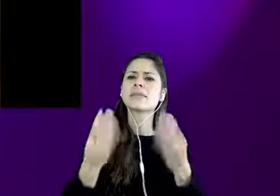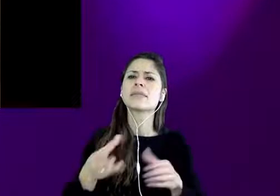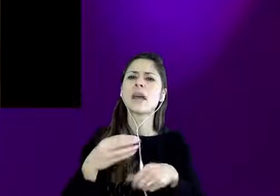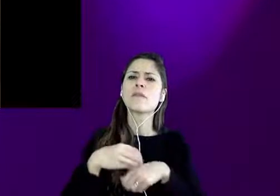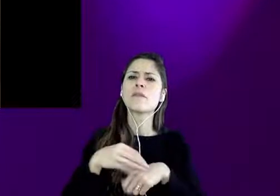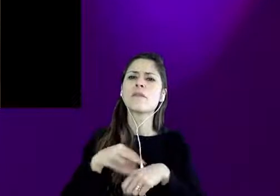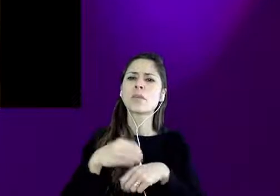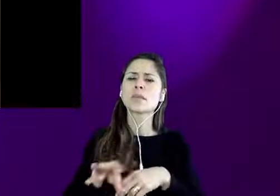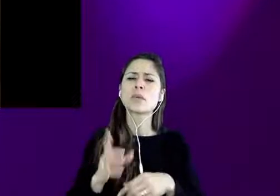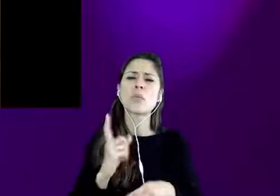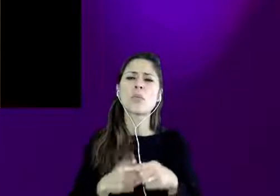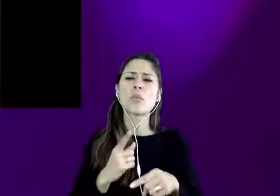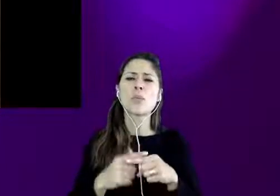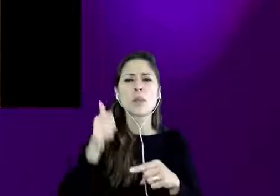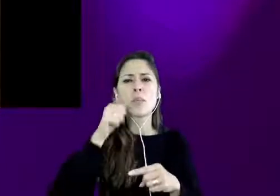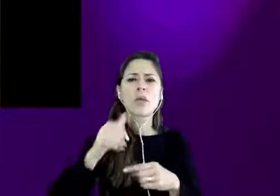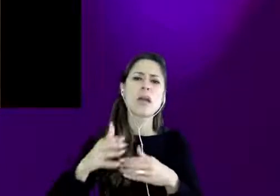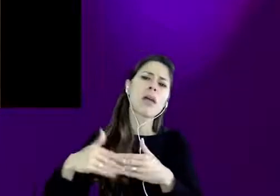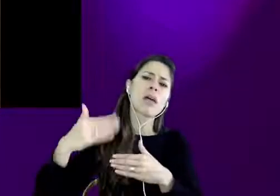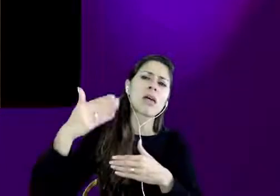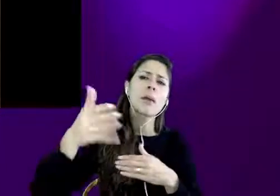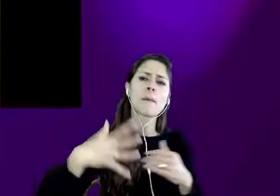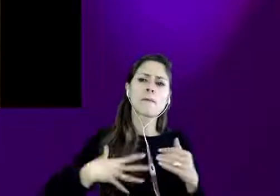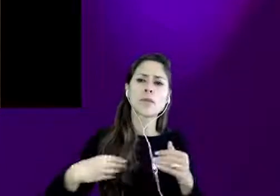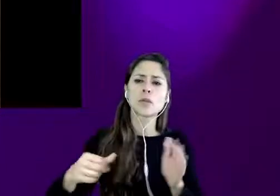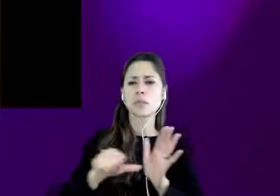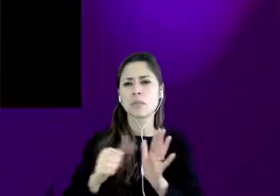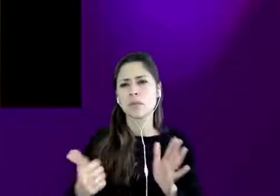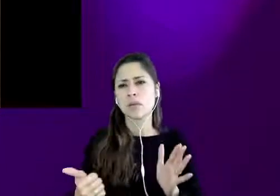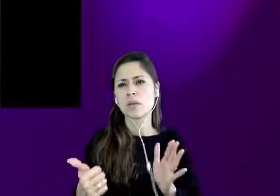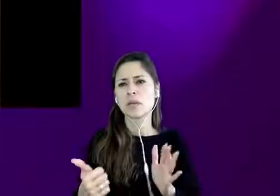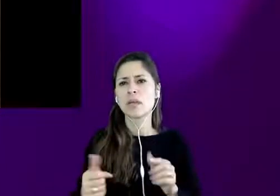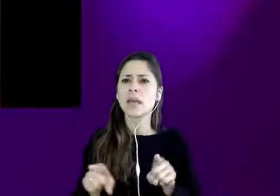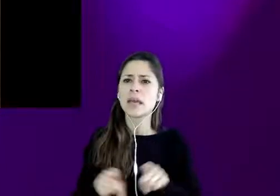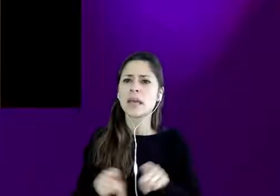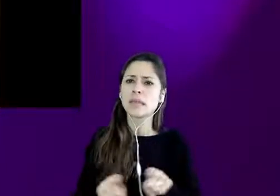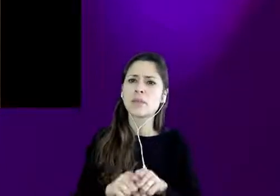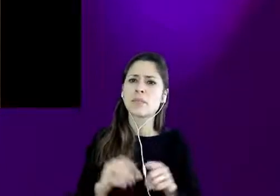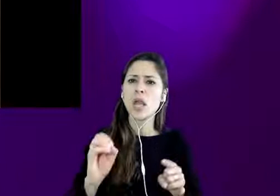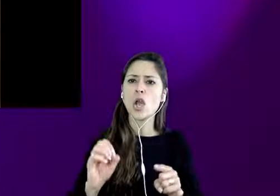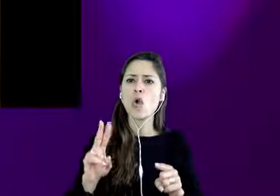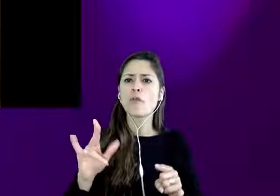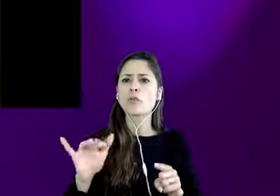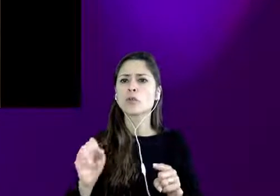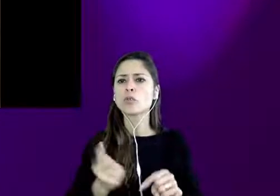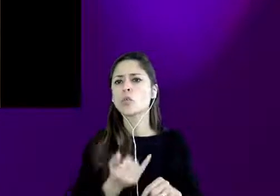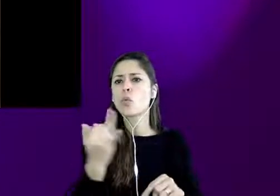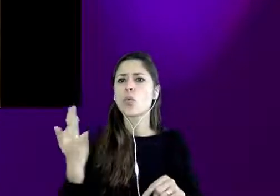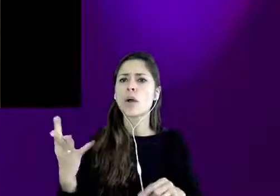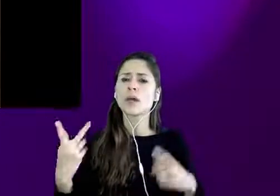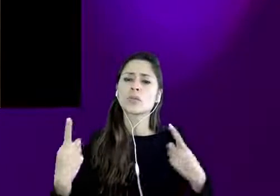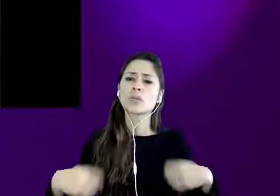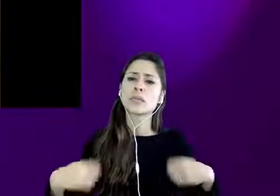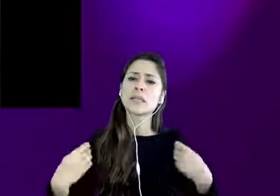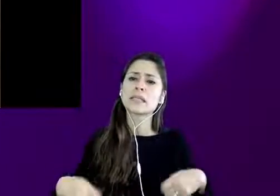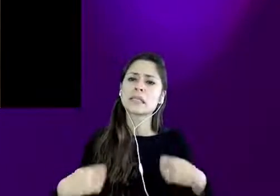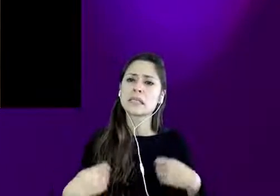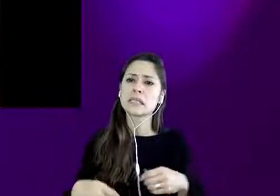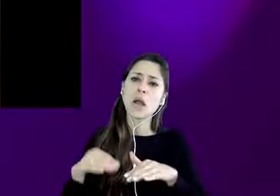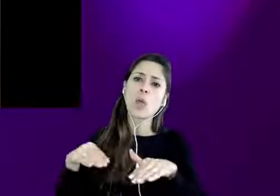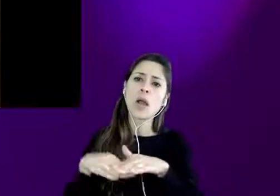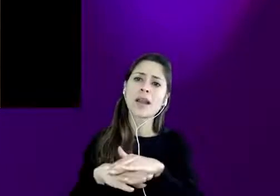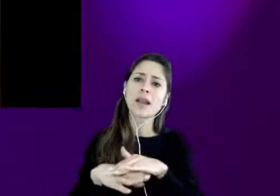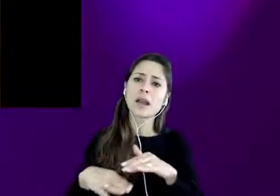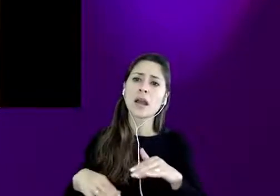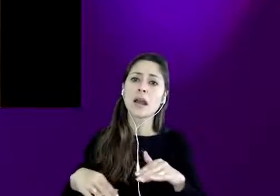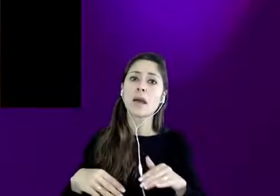they need to freeze to preserve the chance for future pregnancy? Not a guarantee, never a guarantee. And is it the technique